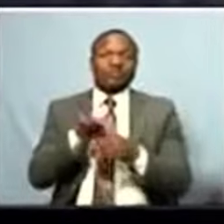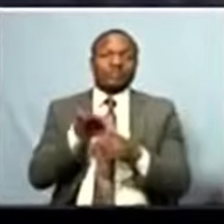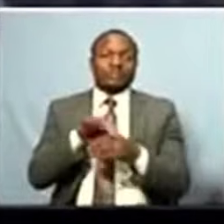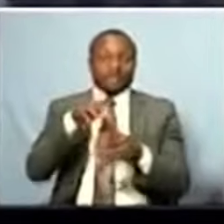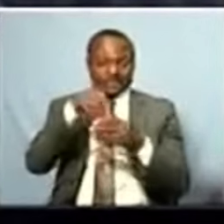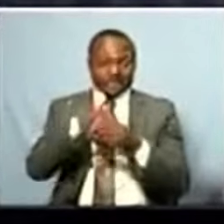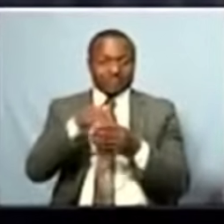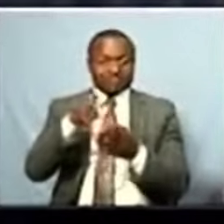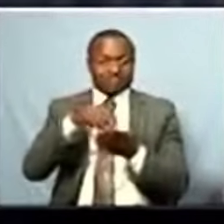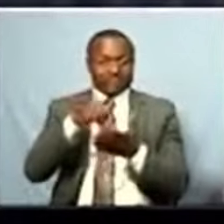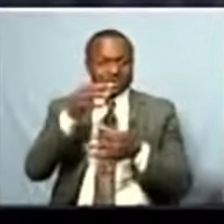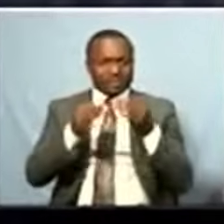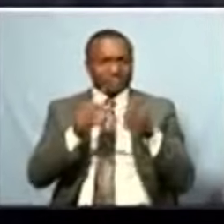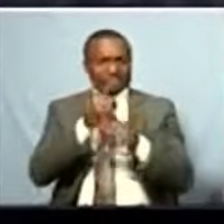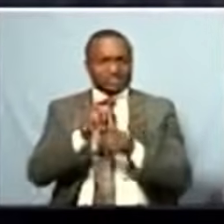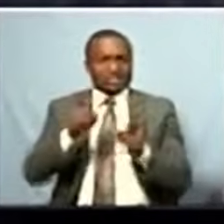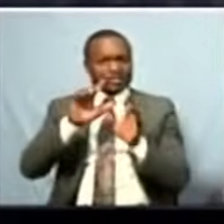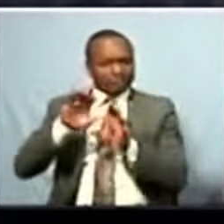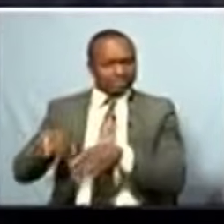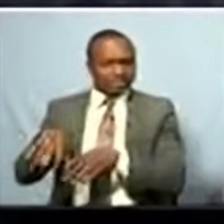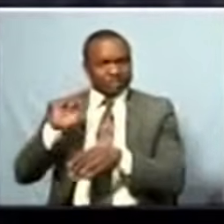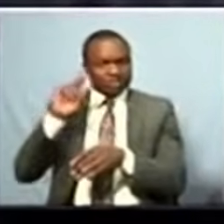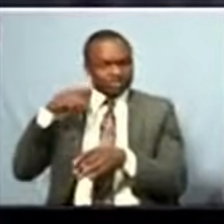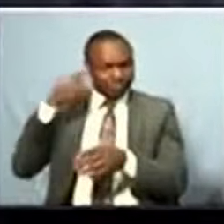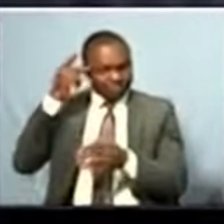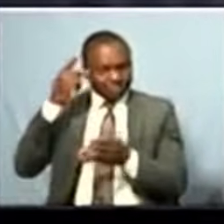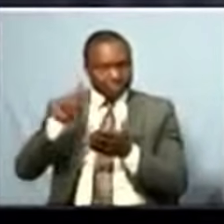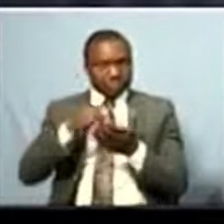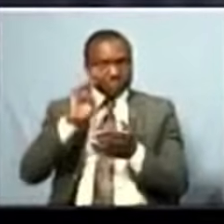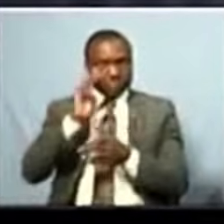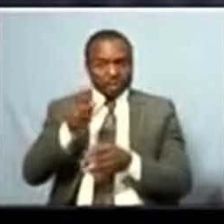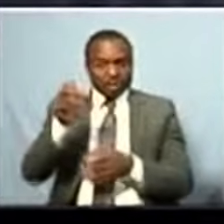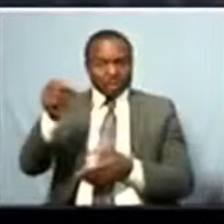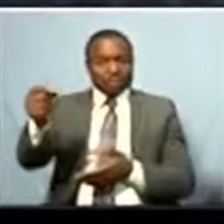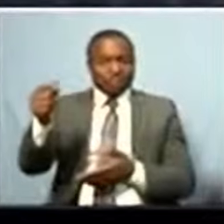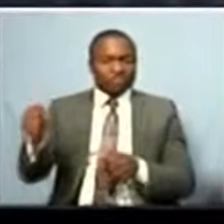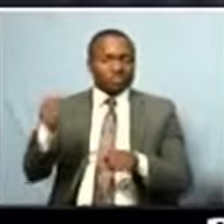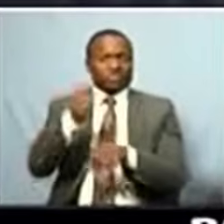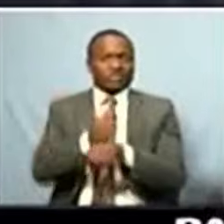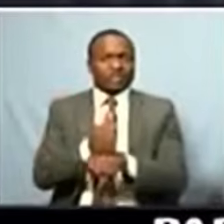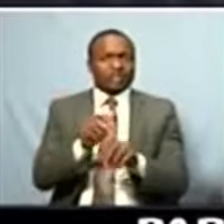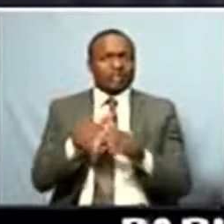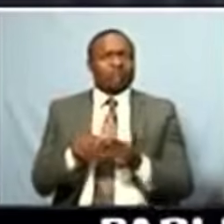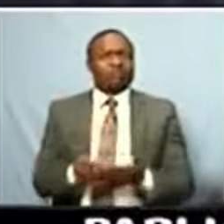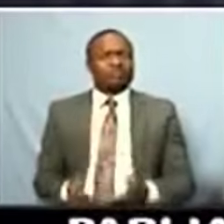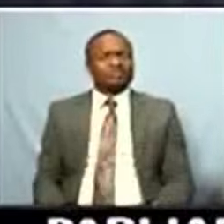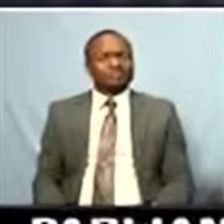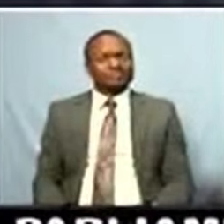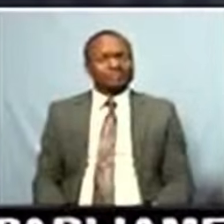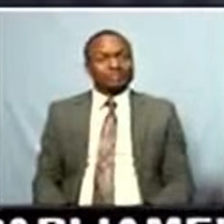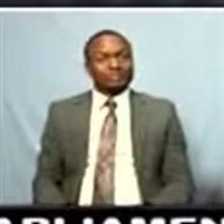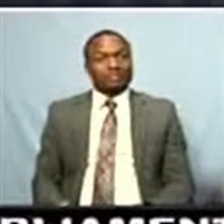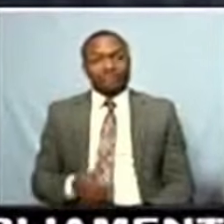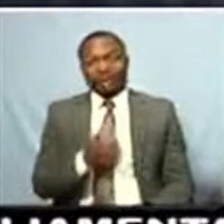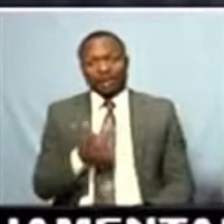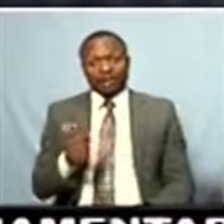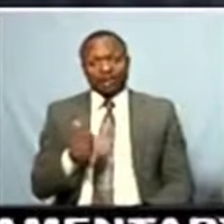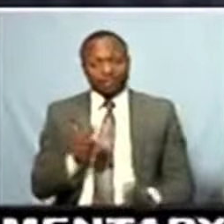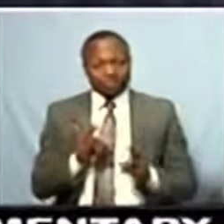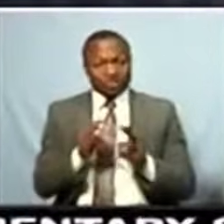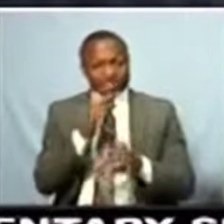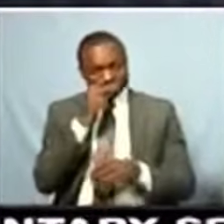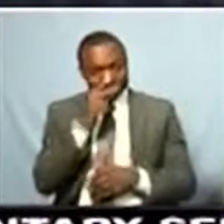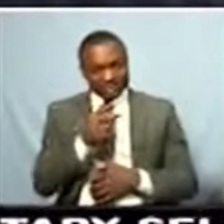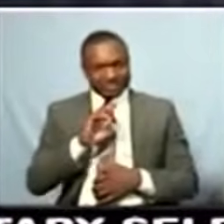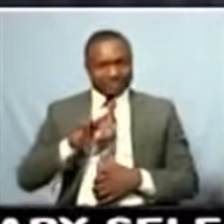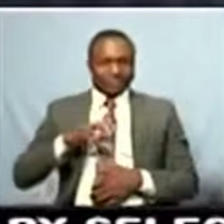Because really, if we just leave it to political party shall appoint, how? Whichever way we look at it, I